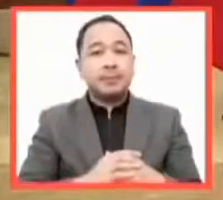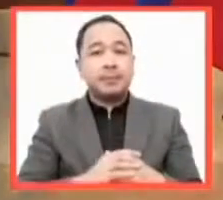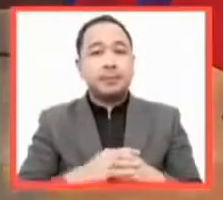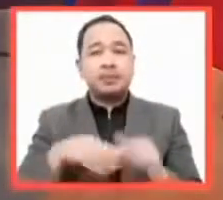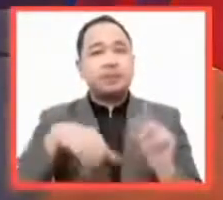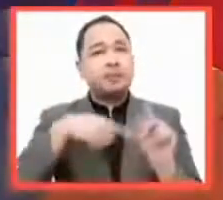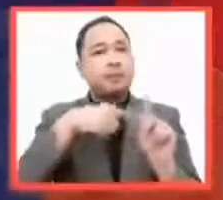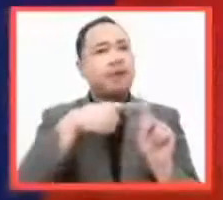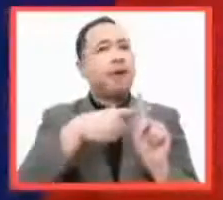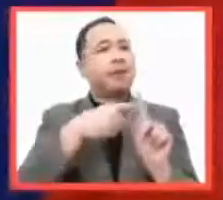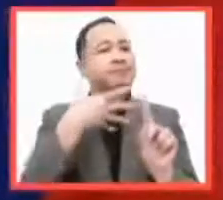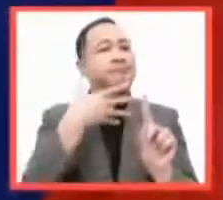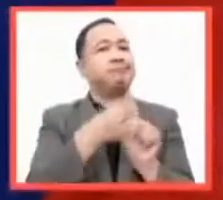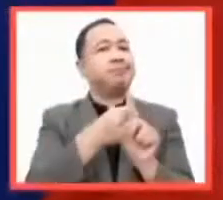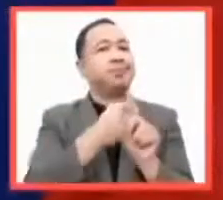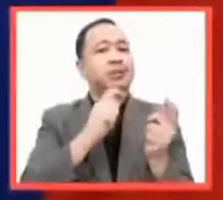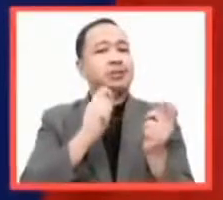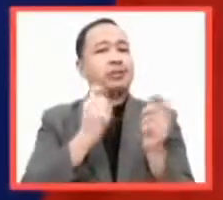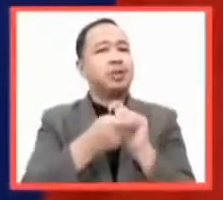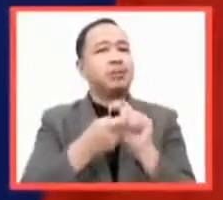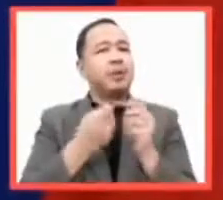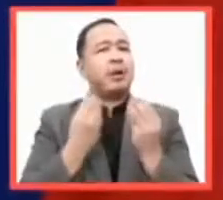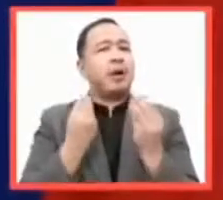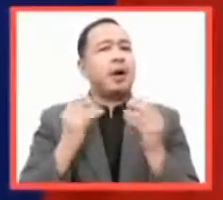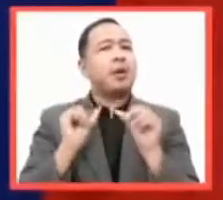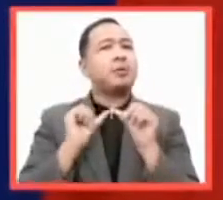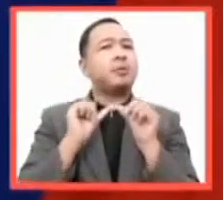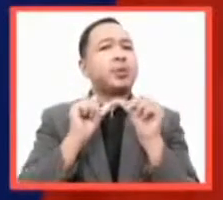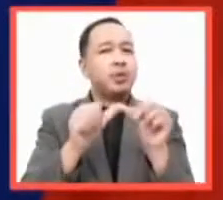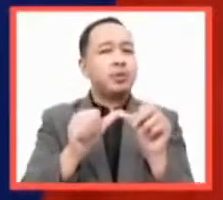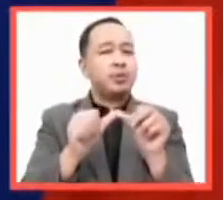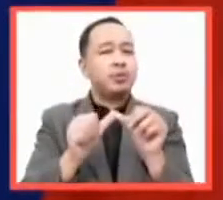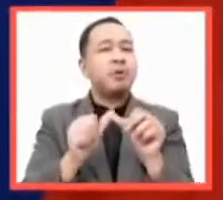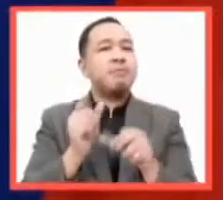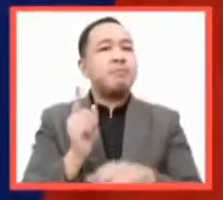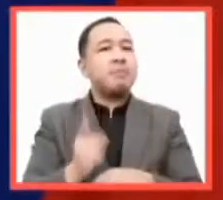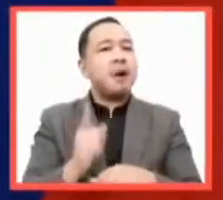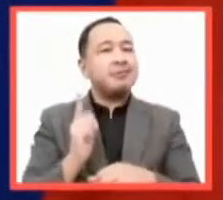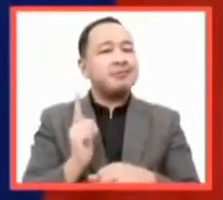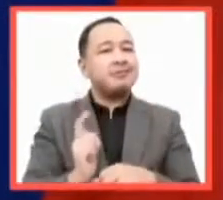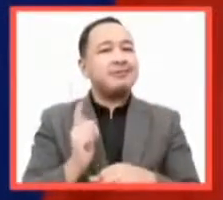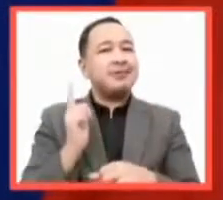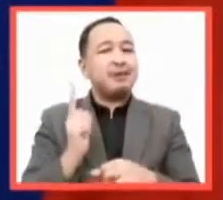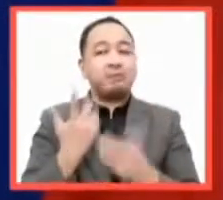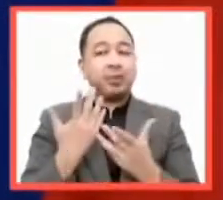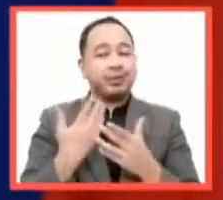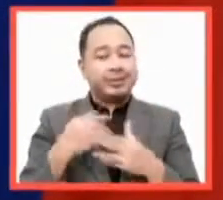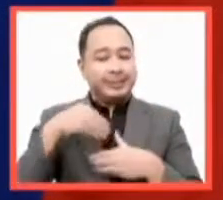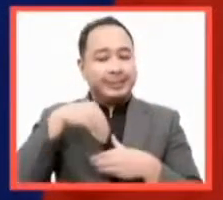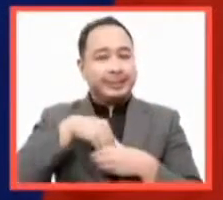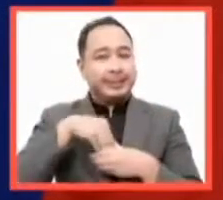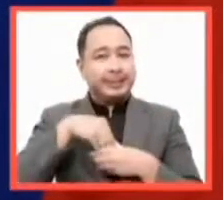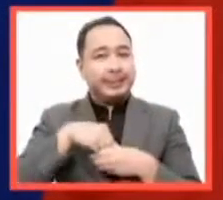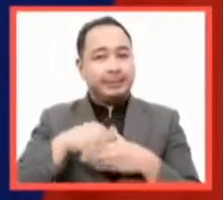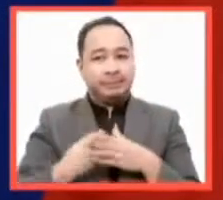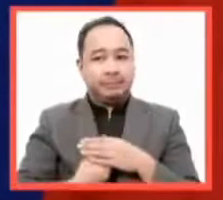United Nations. Meaningful change to be enduring must come from